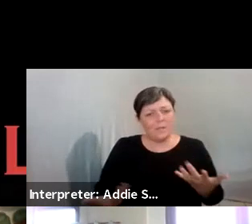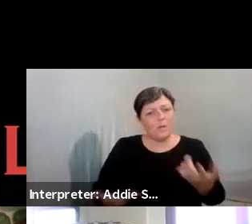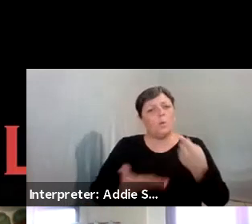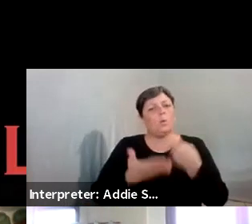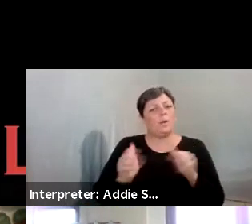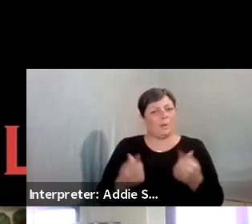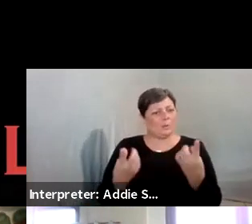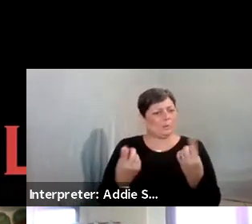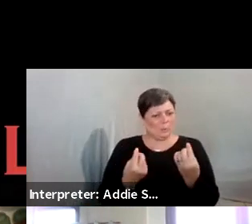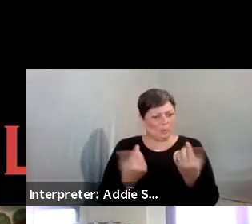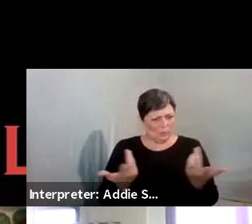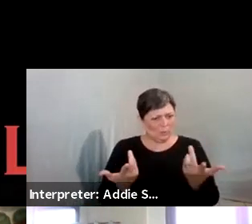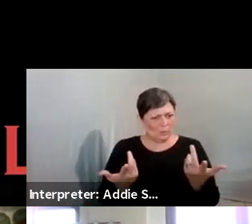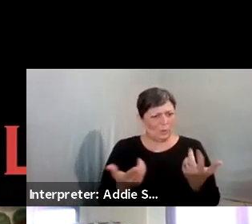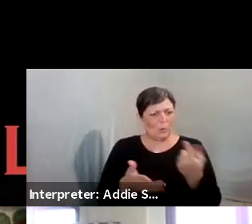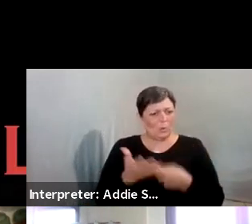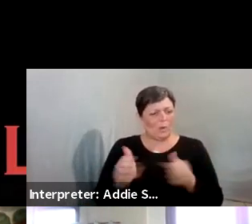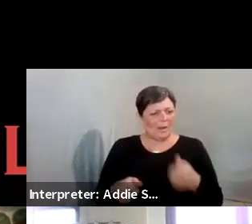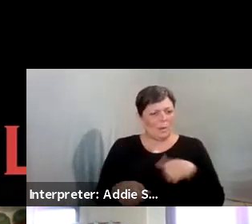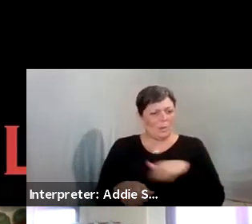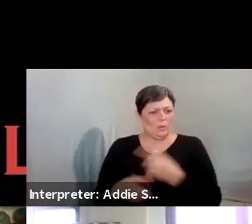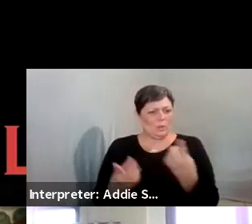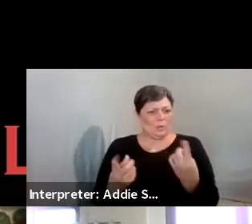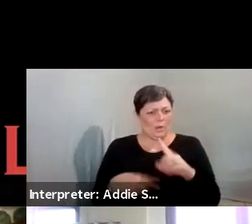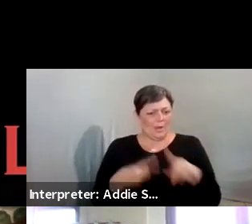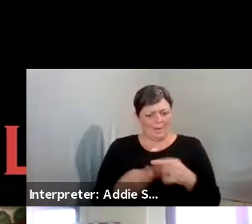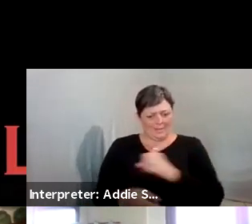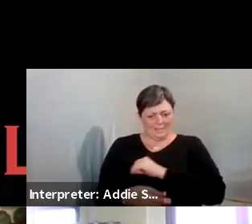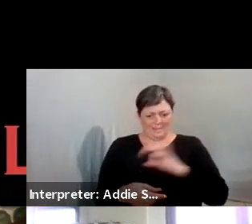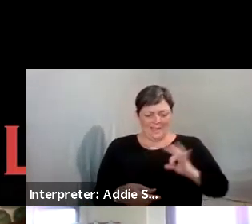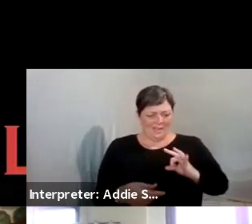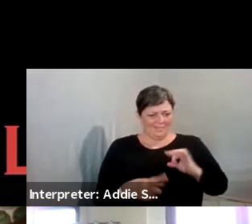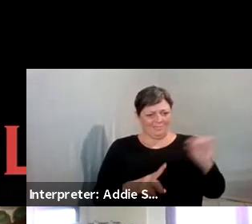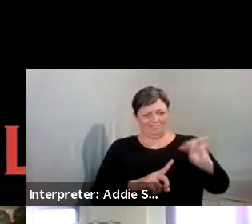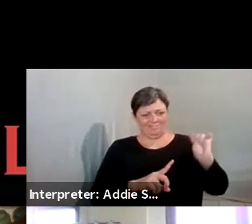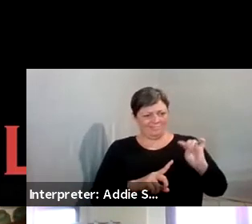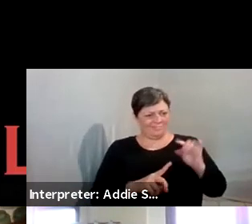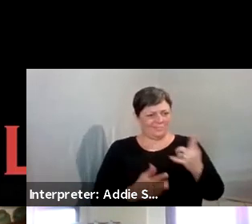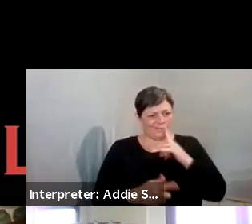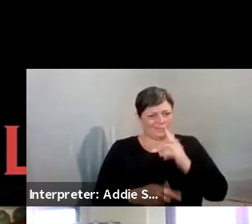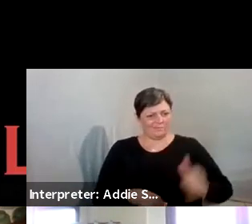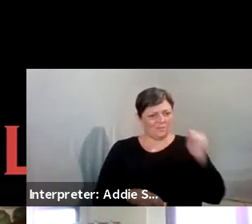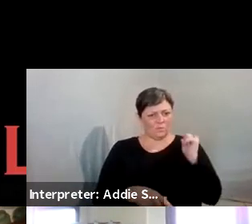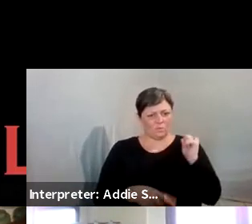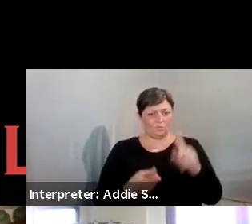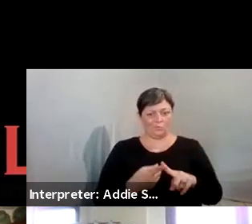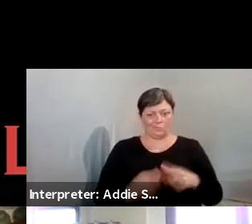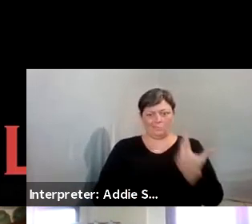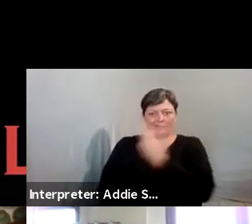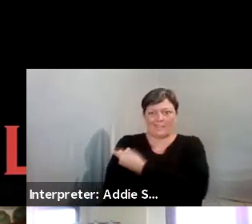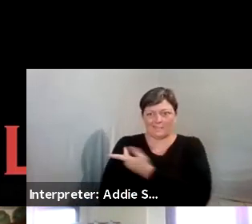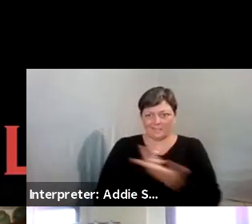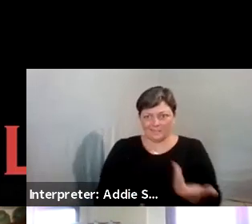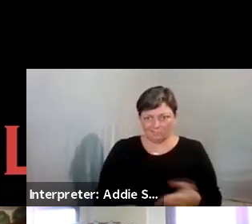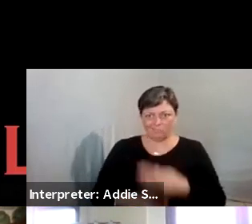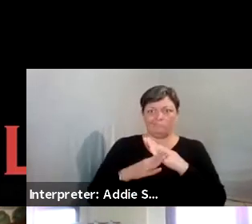we do? What can we do about the staff that just refuse to get vaccinated?